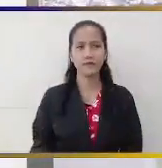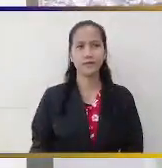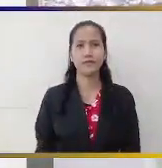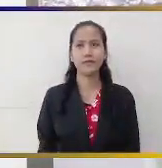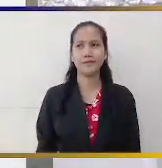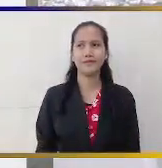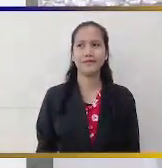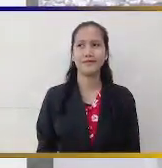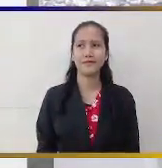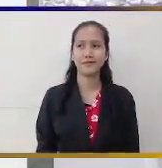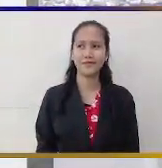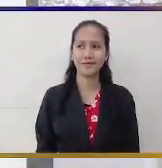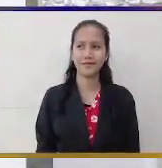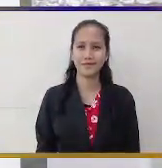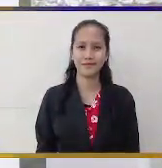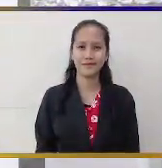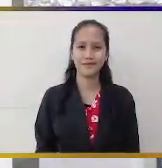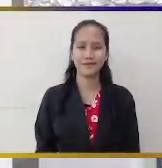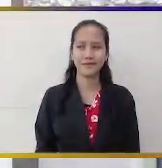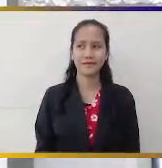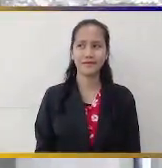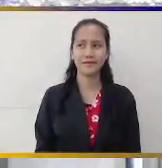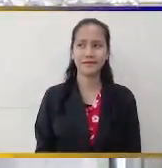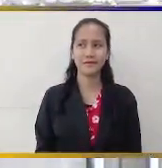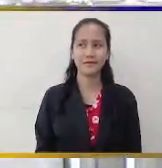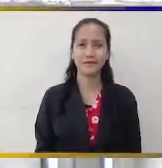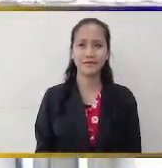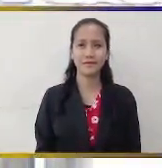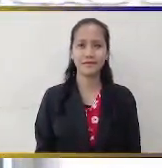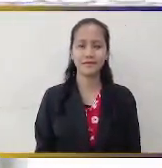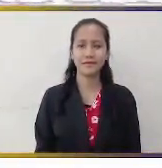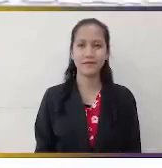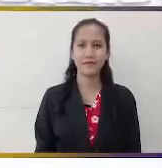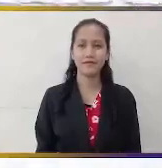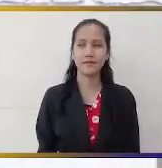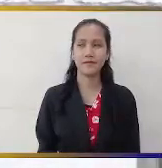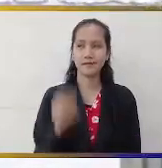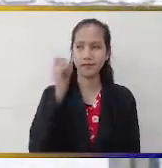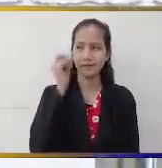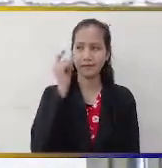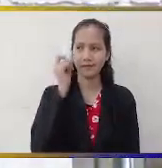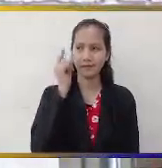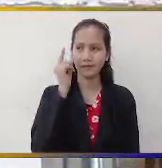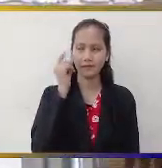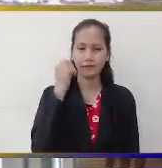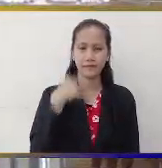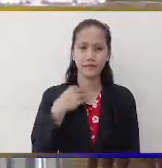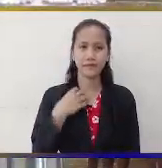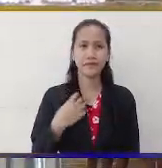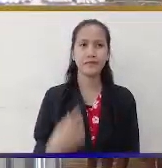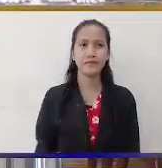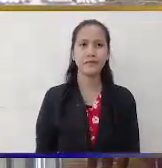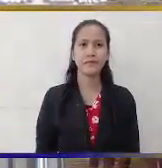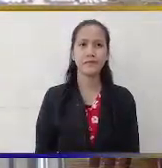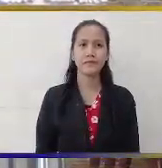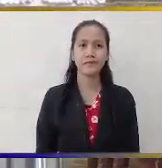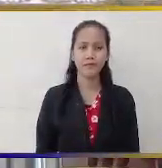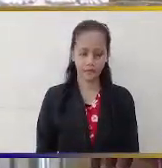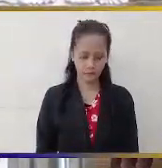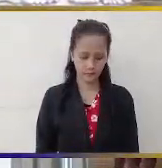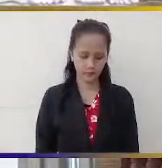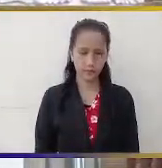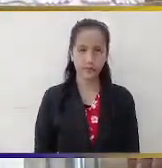stupid. Amen? Now look, we're sheep. Sheep are called tupa, right? In